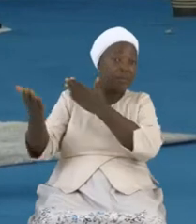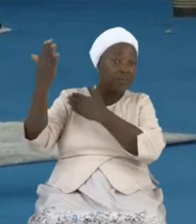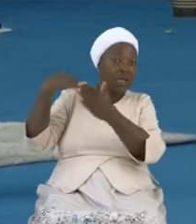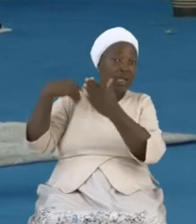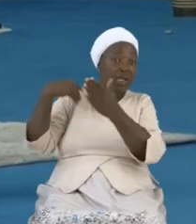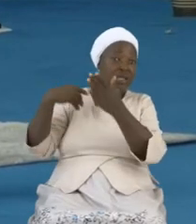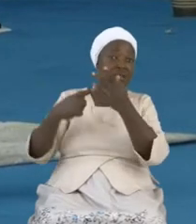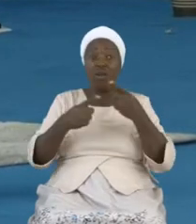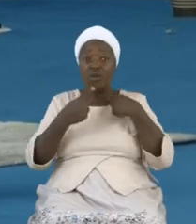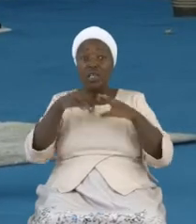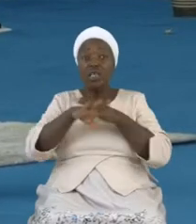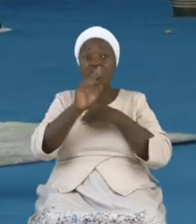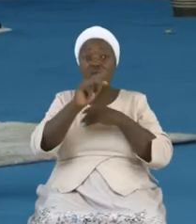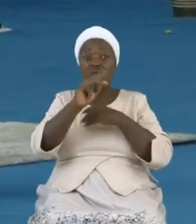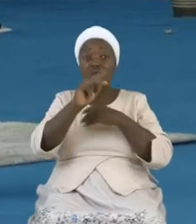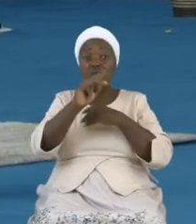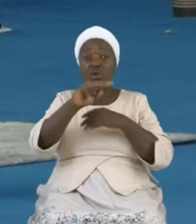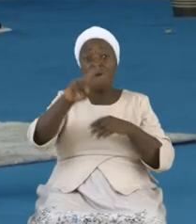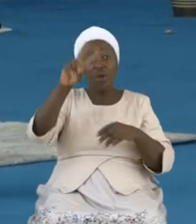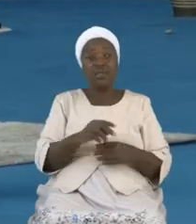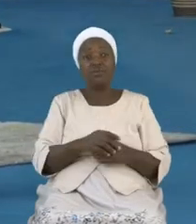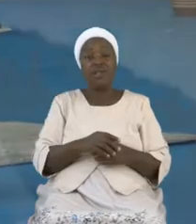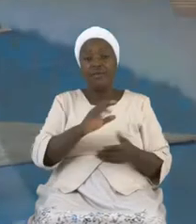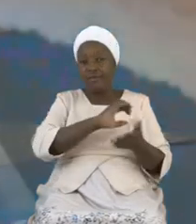in your ignorance. But 15,